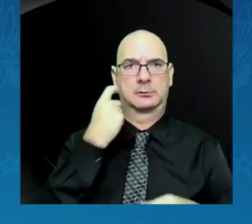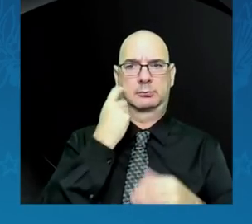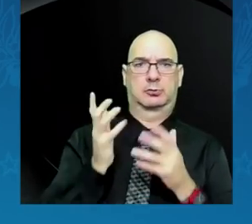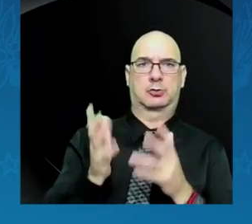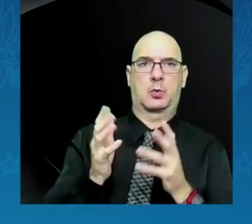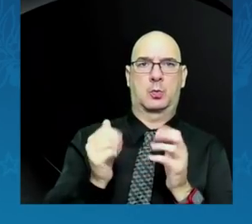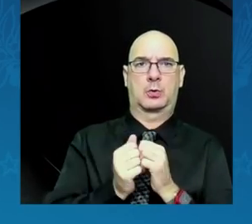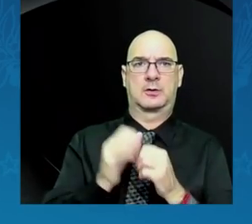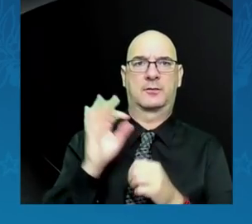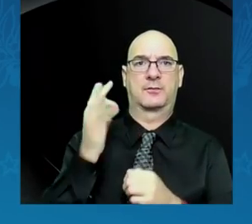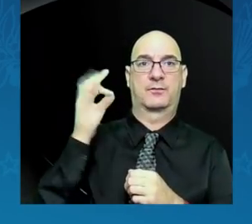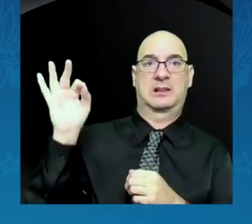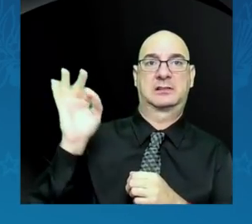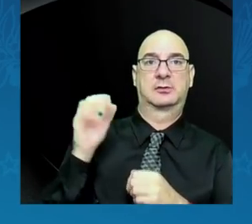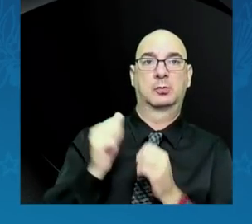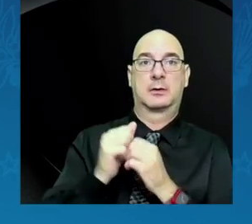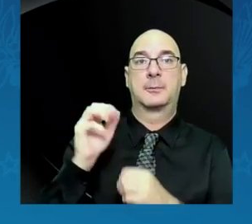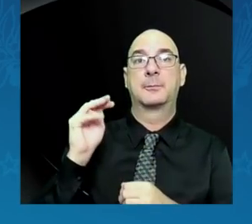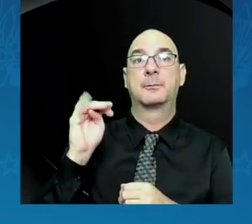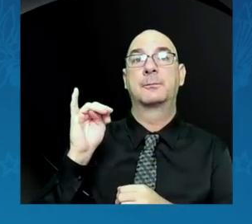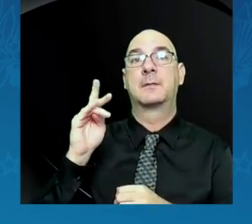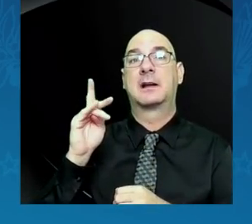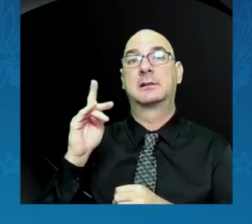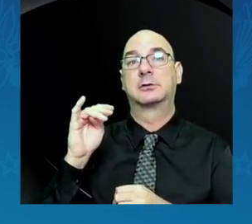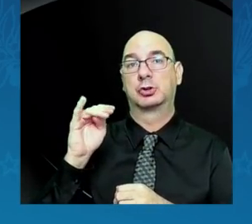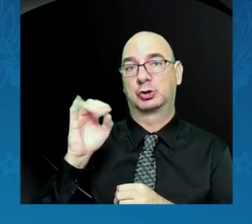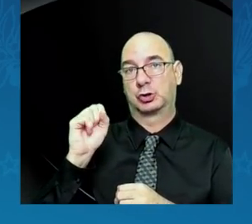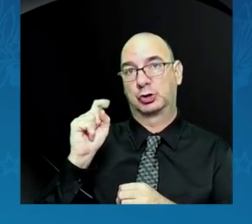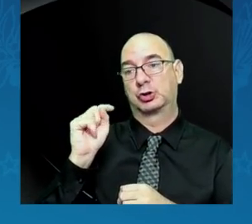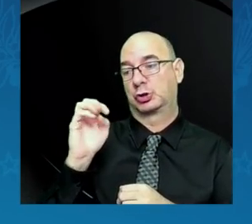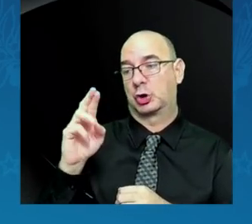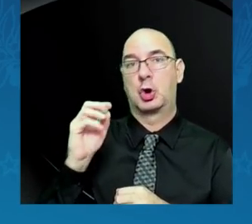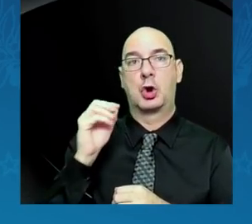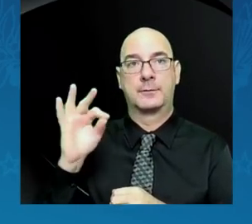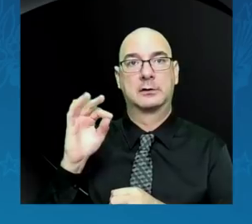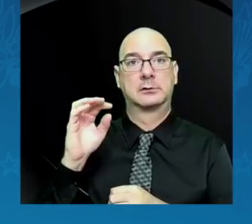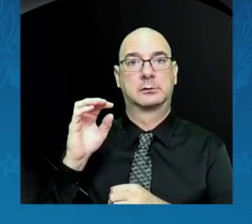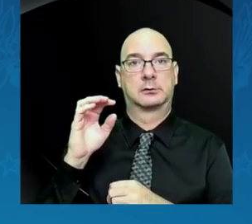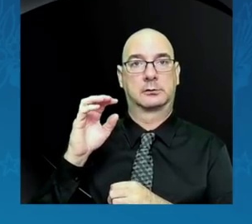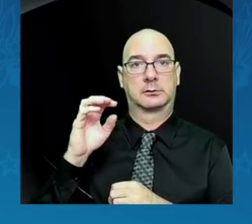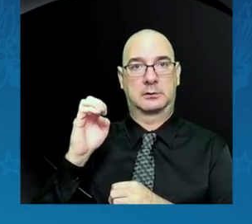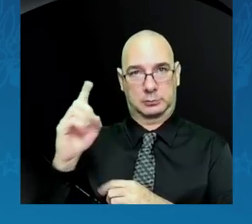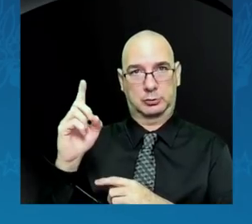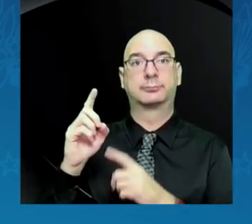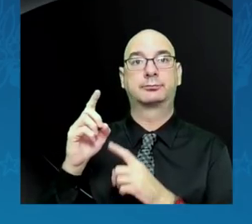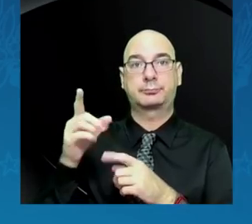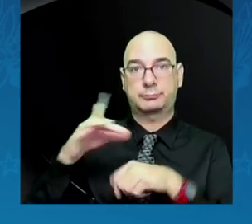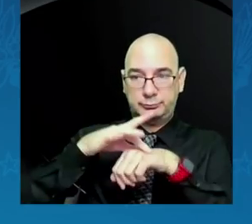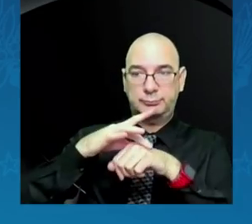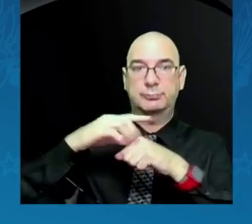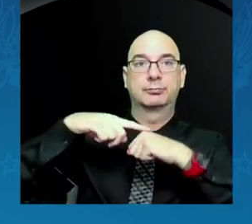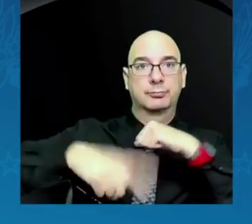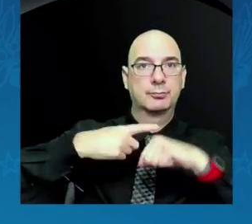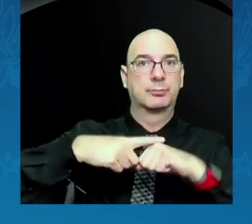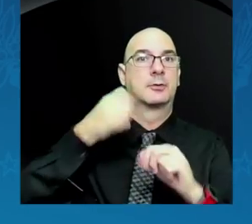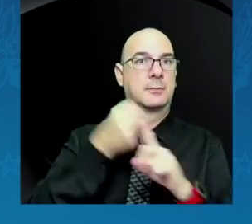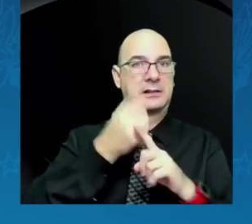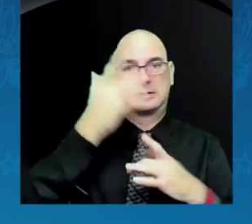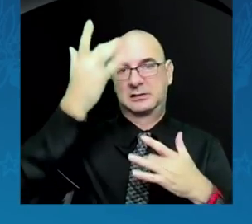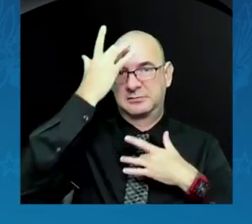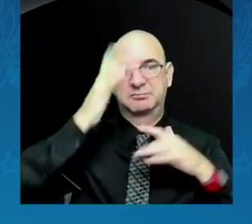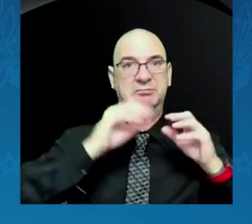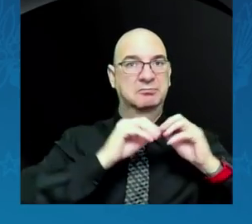France, about the, again, global impact of the pandemic on childcare, but also on education, and in particular for our youngest